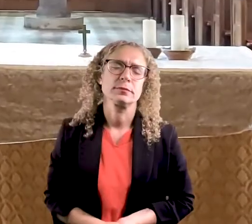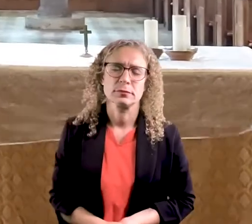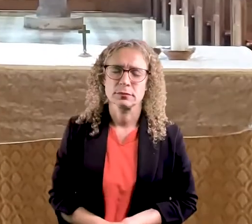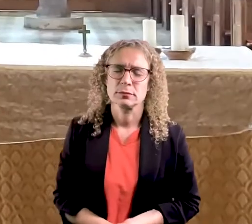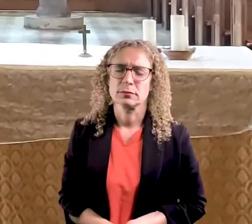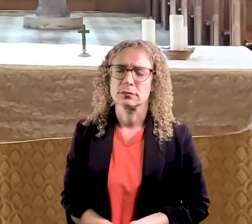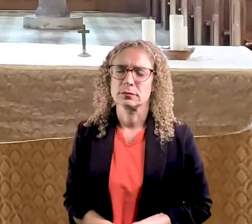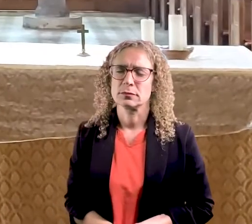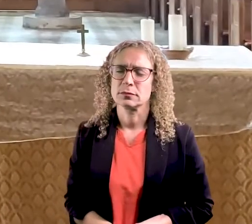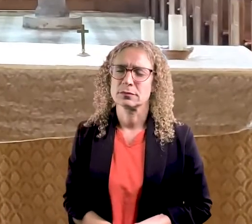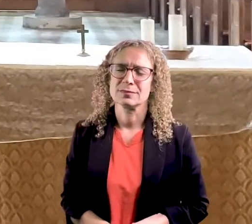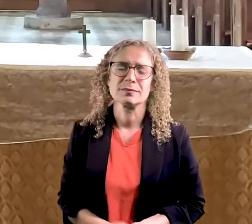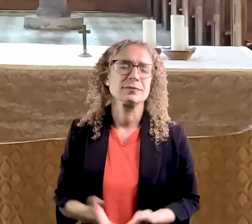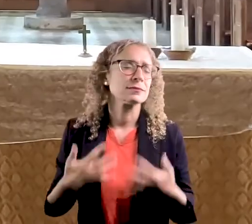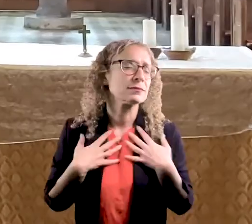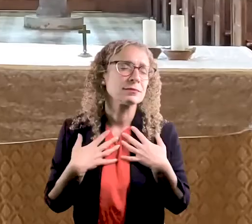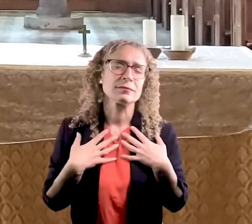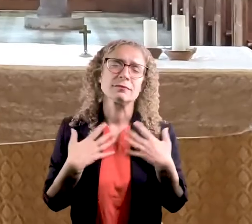community.